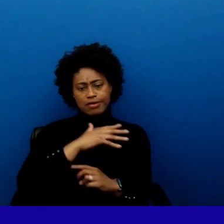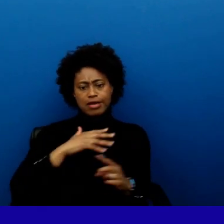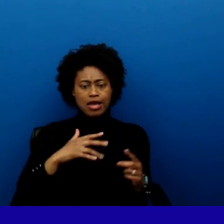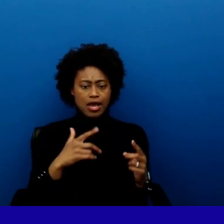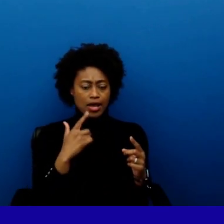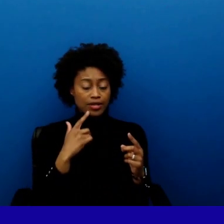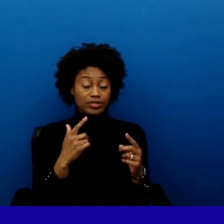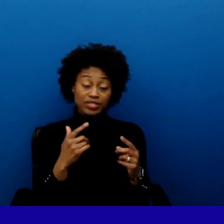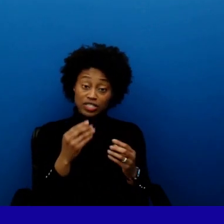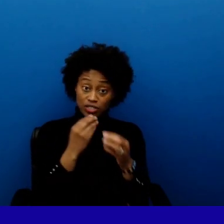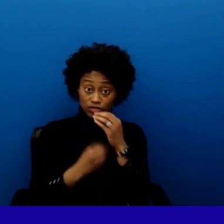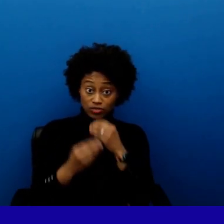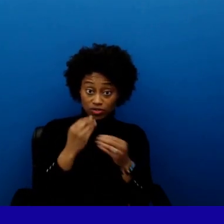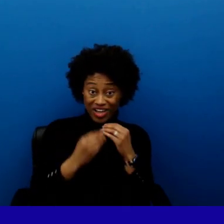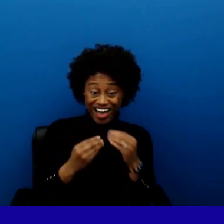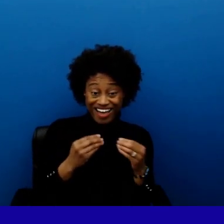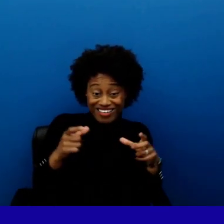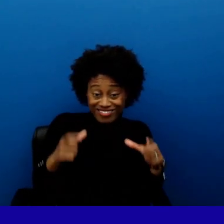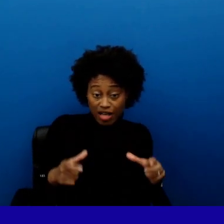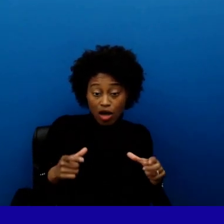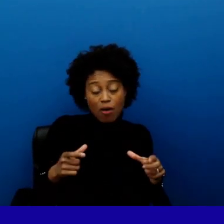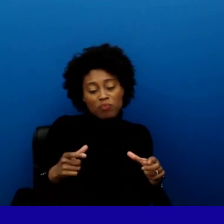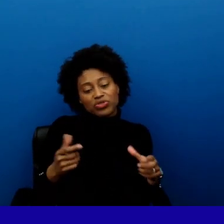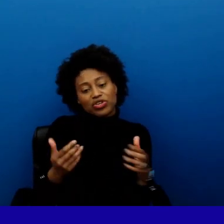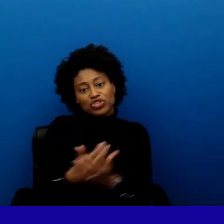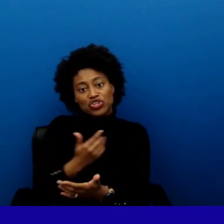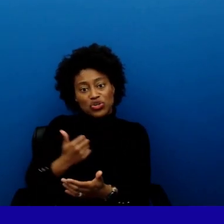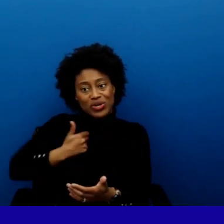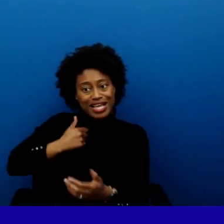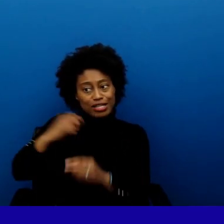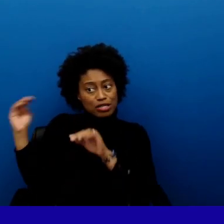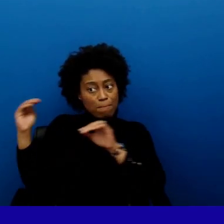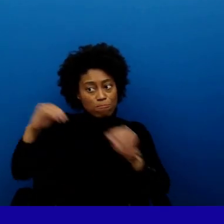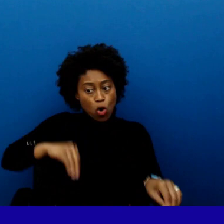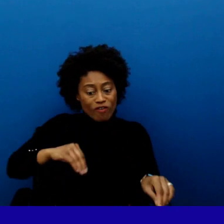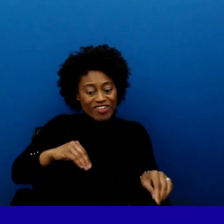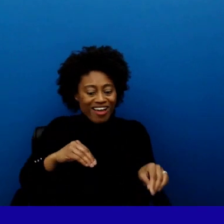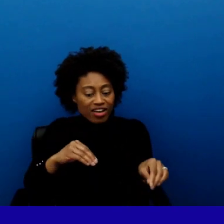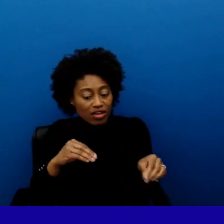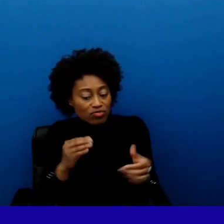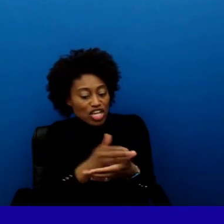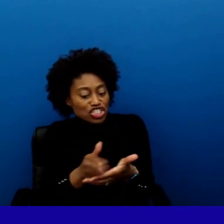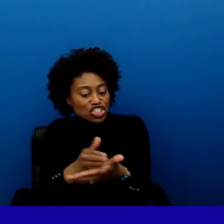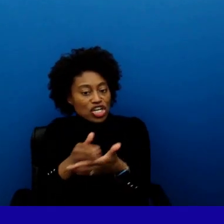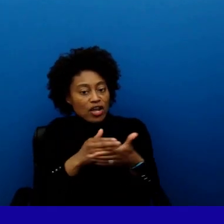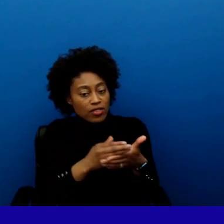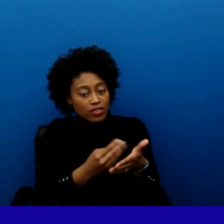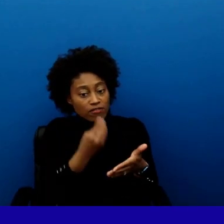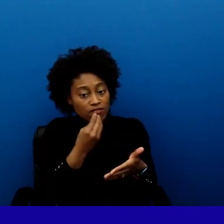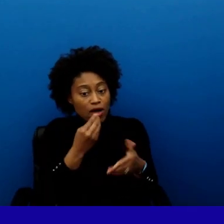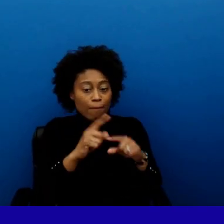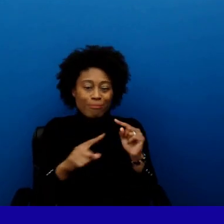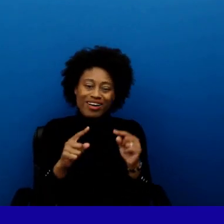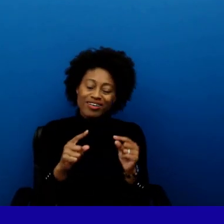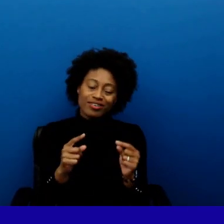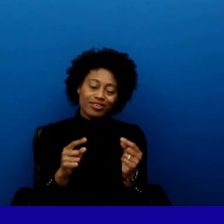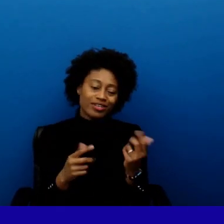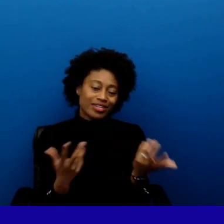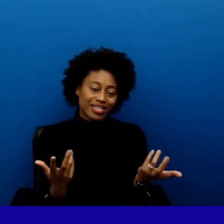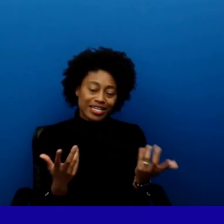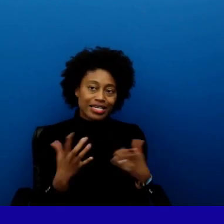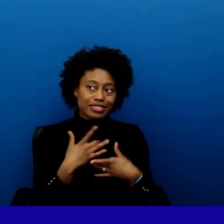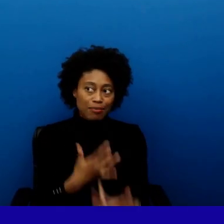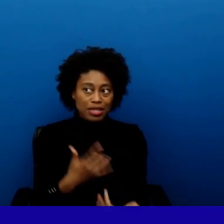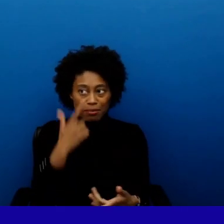the dishes that we enjoy are because of new Canadians that come here and share their cuisines with them. But it's often at the